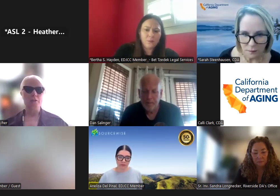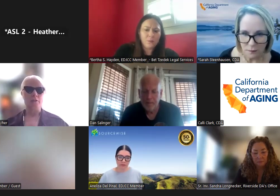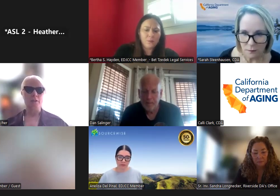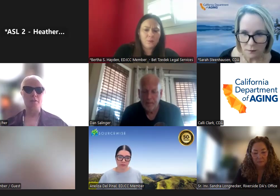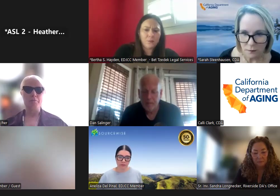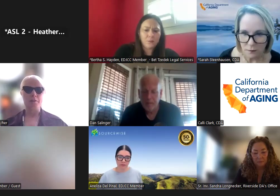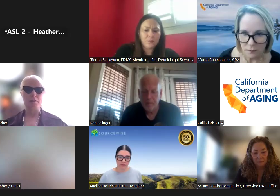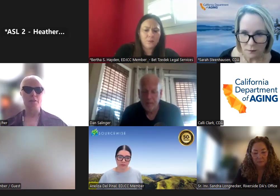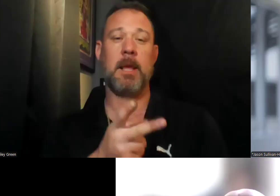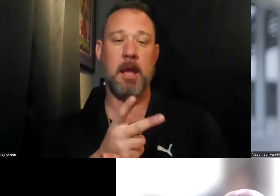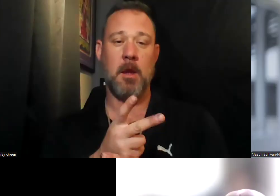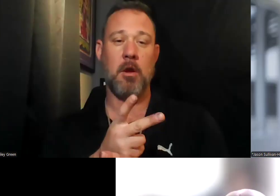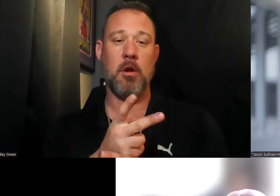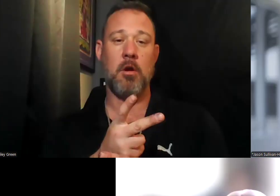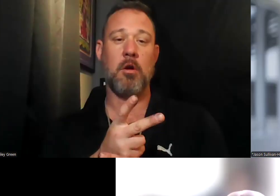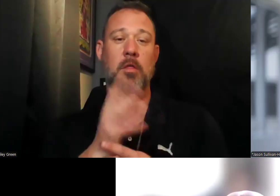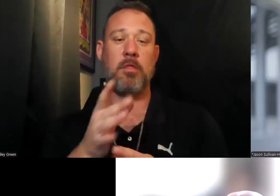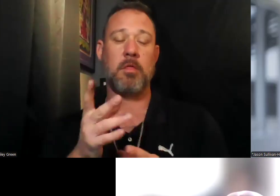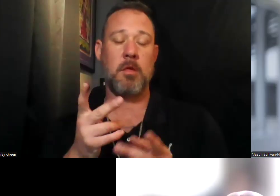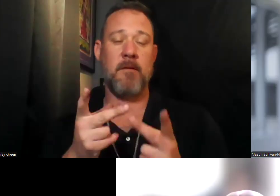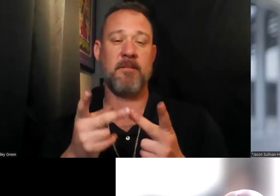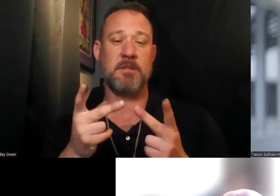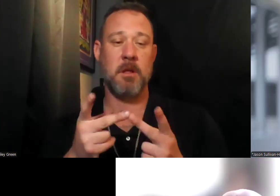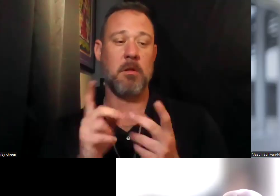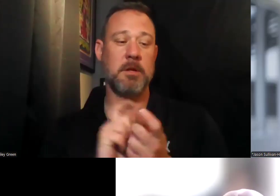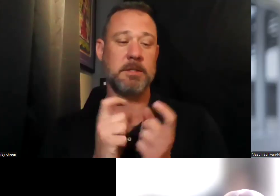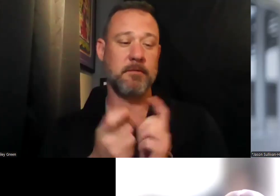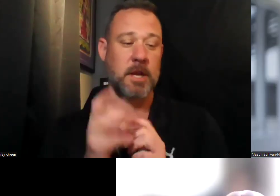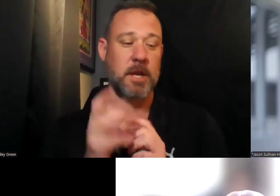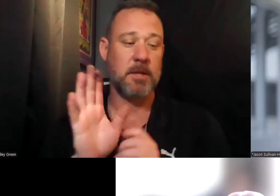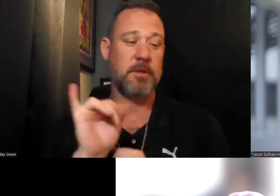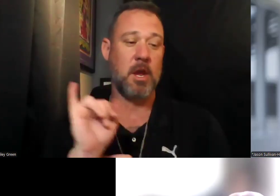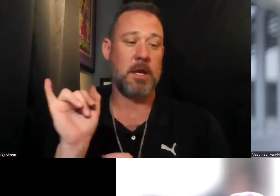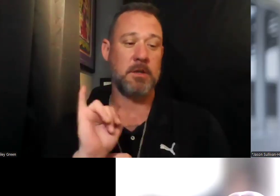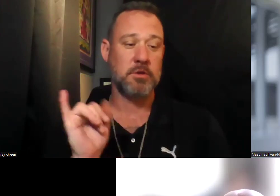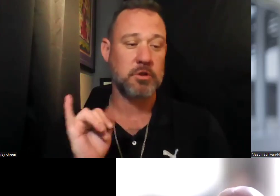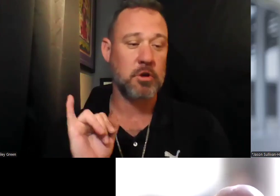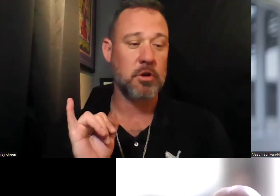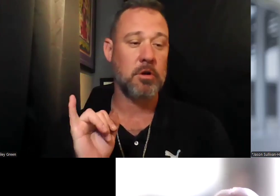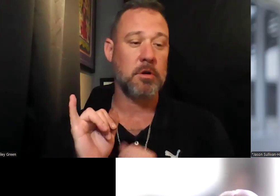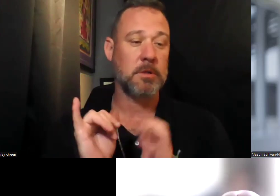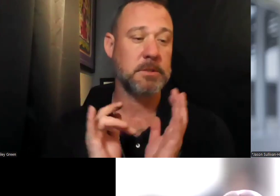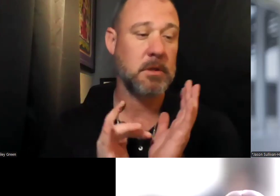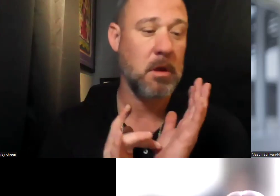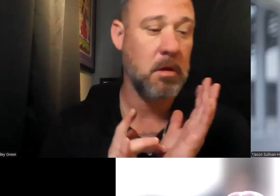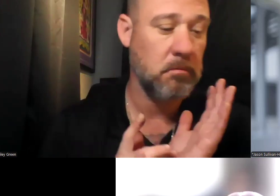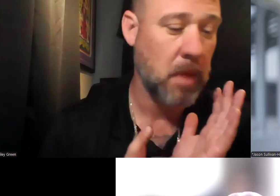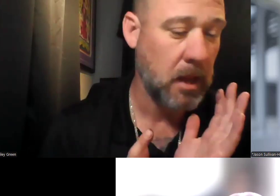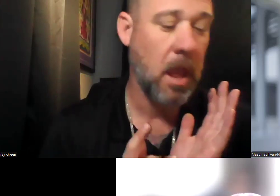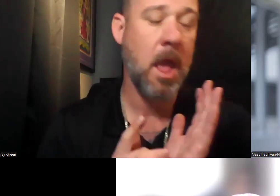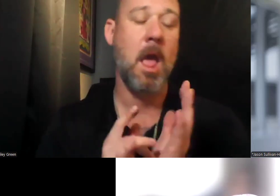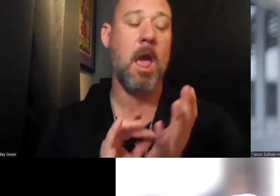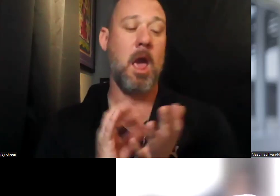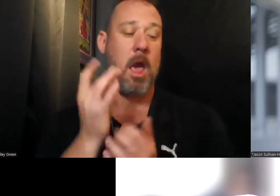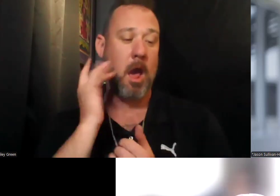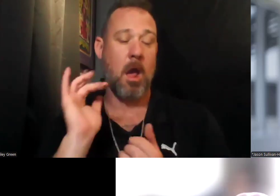The long-term care facility have changed their insurance. Within Medicare, Medicaid, they changed their insurance so